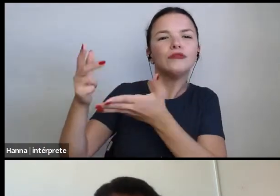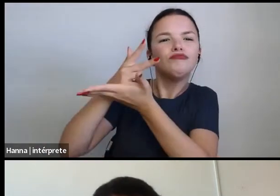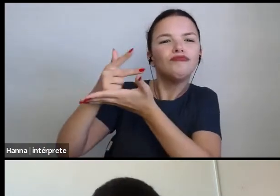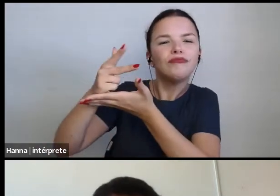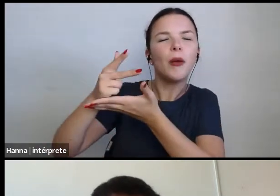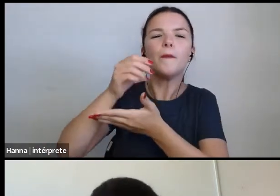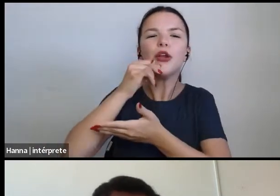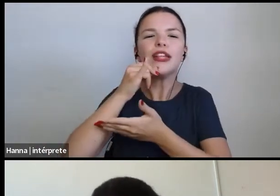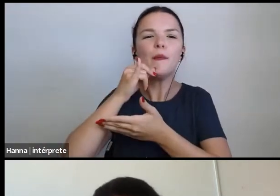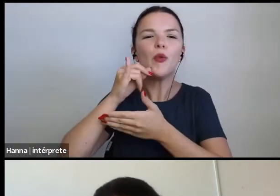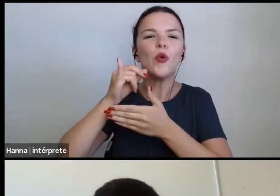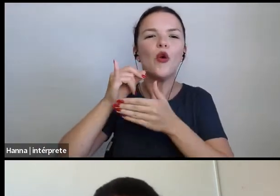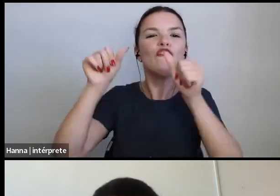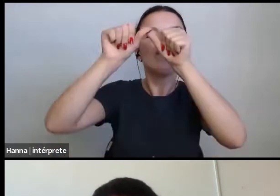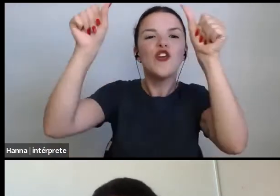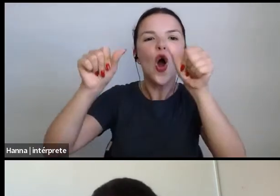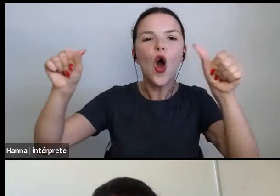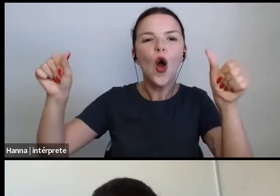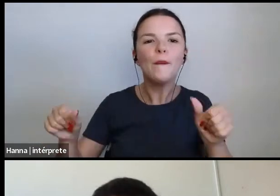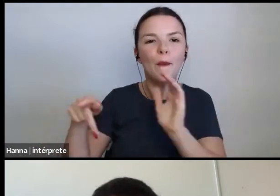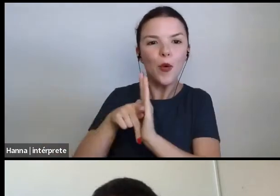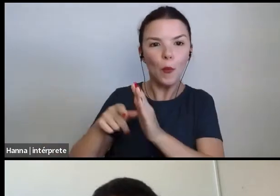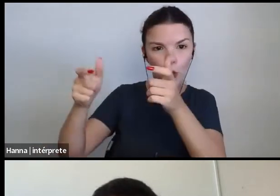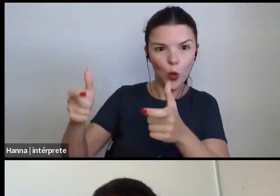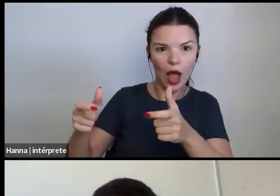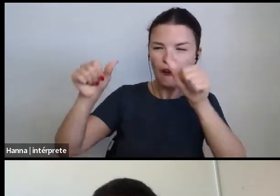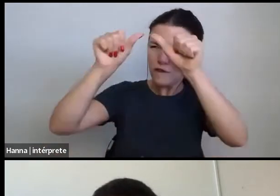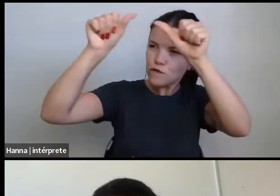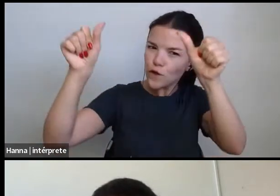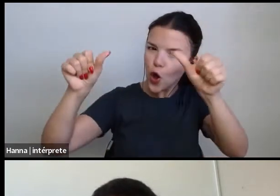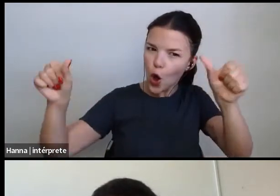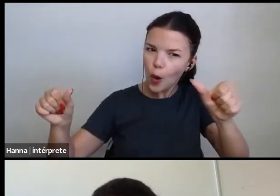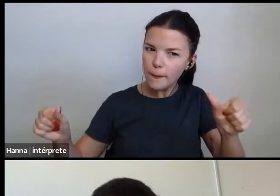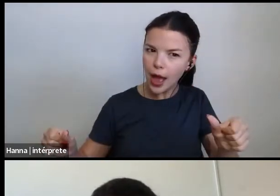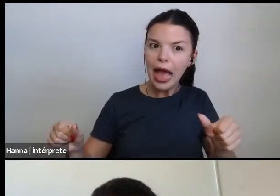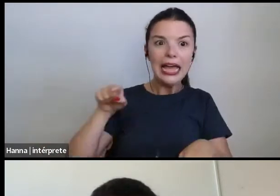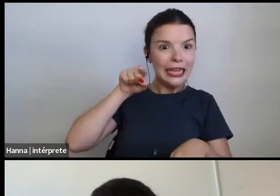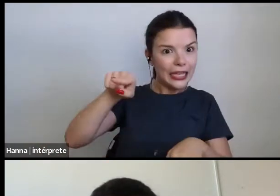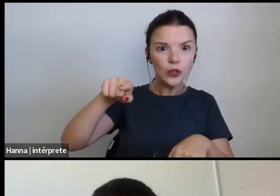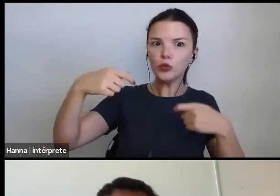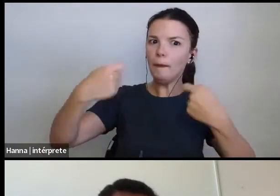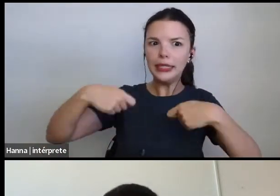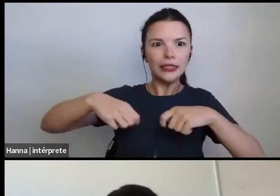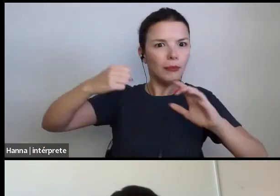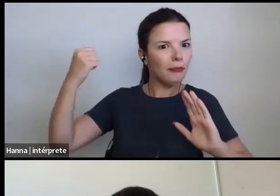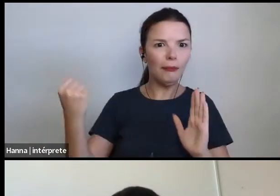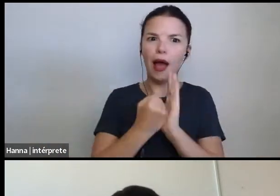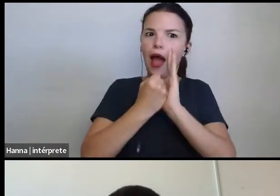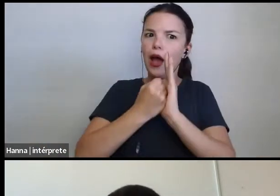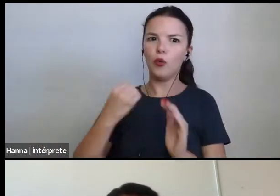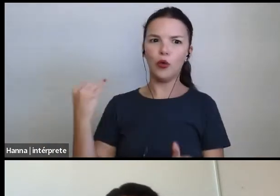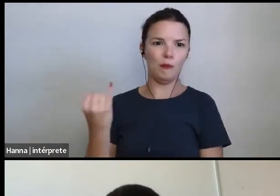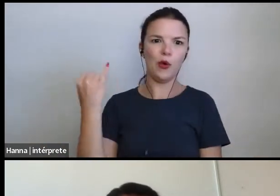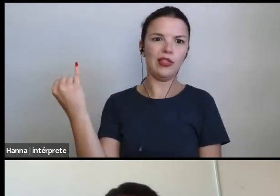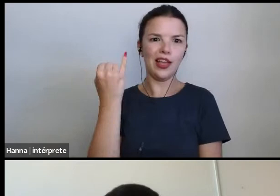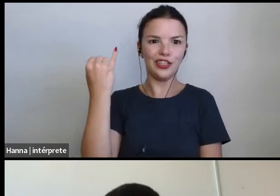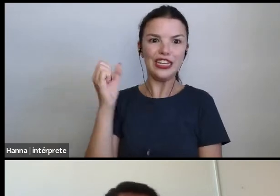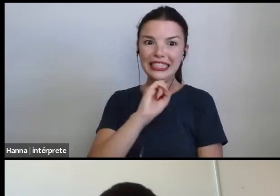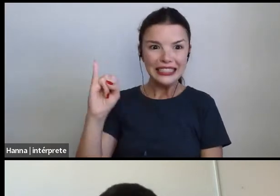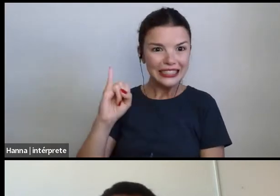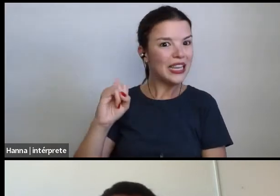the botanical garden, this feature has obviously to be very important. Otherwise, not many will know what is